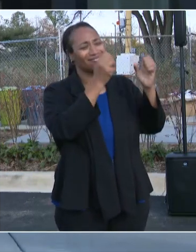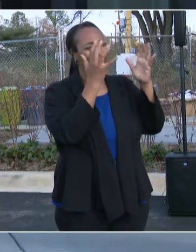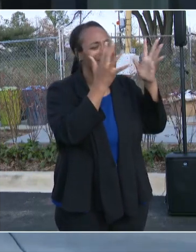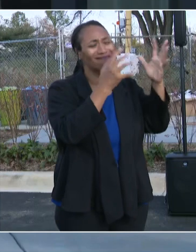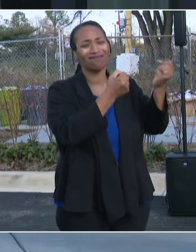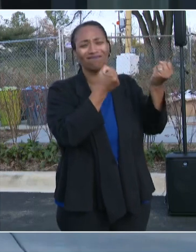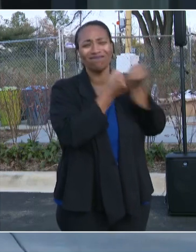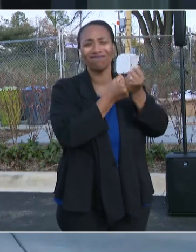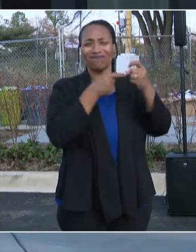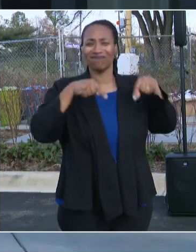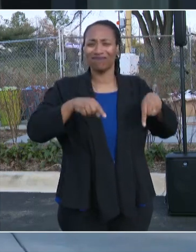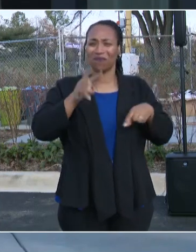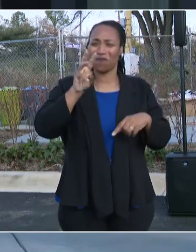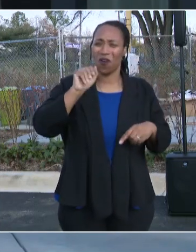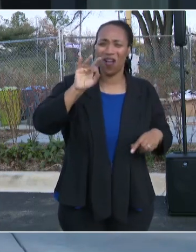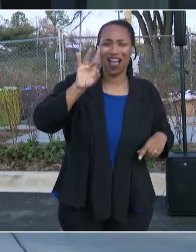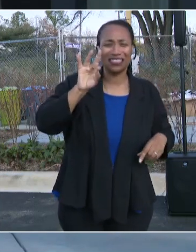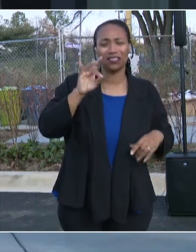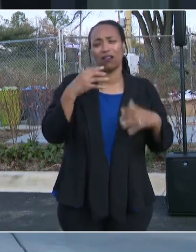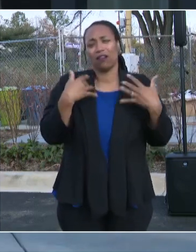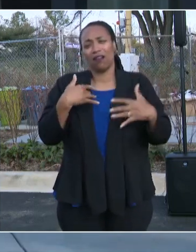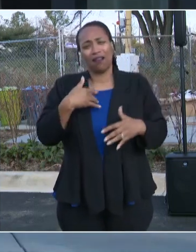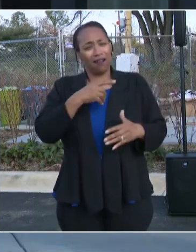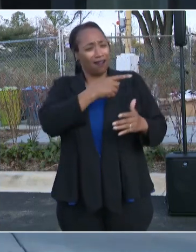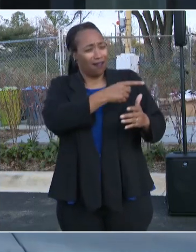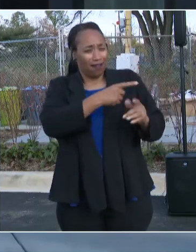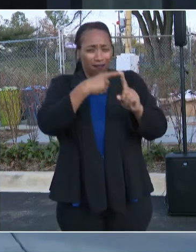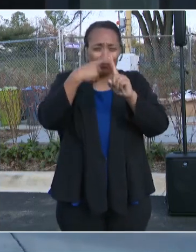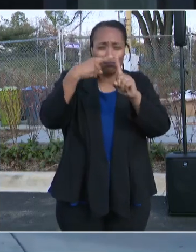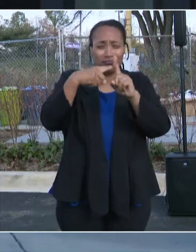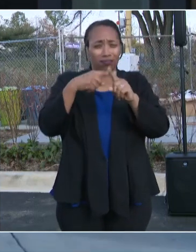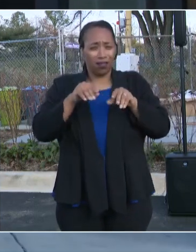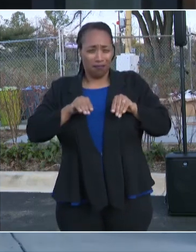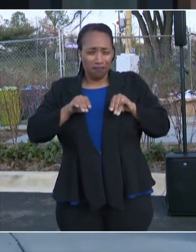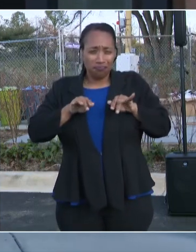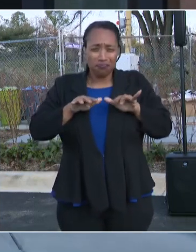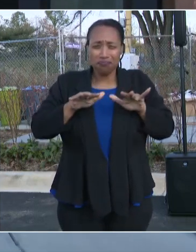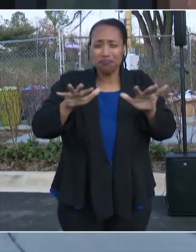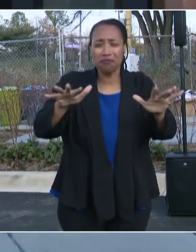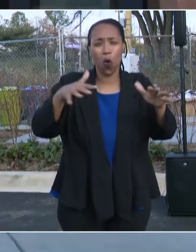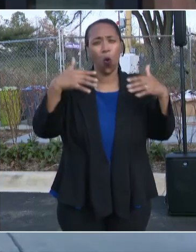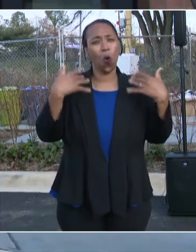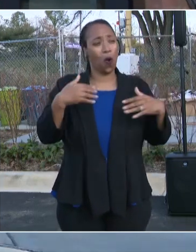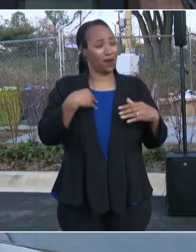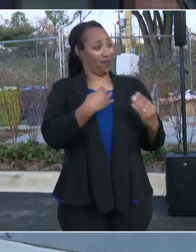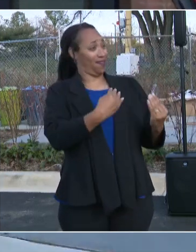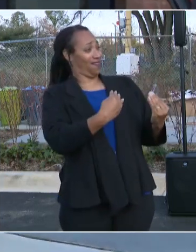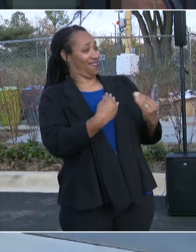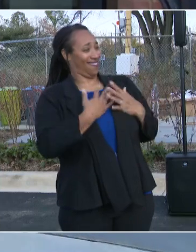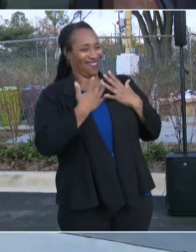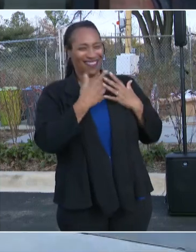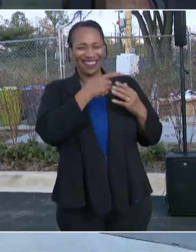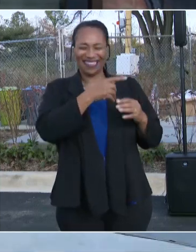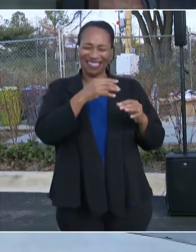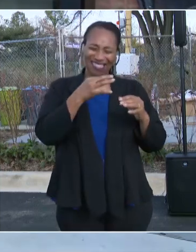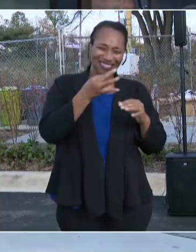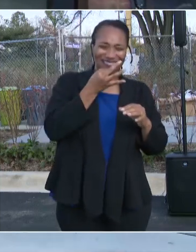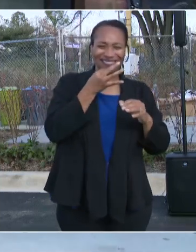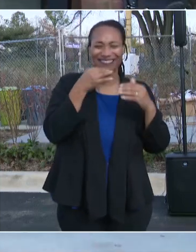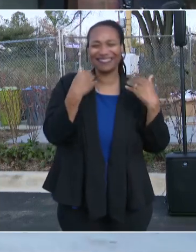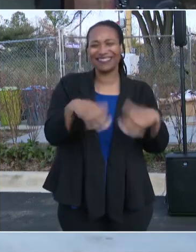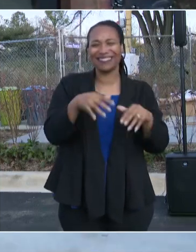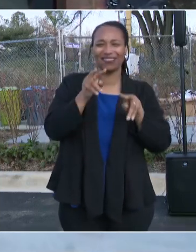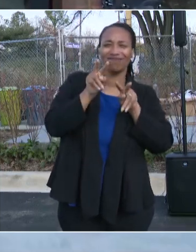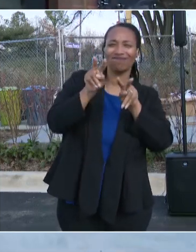and optimism, and I dare say it is contagious. We were just here at the beginning of the week for the ribbon